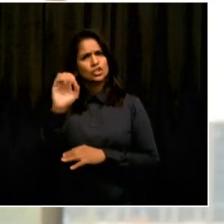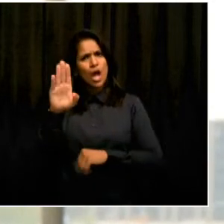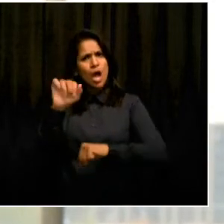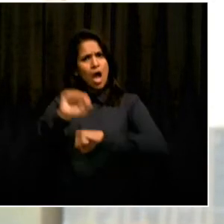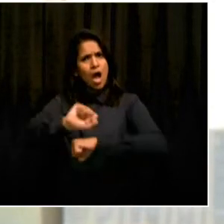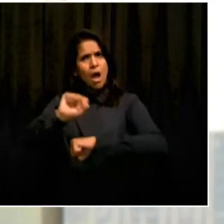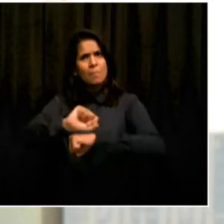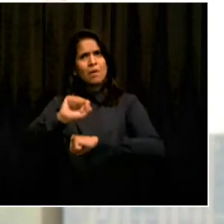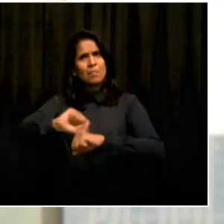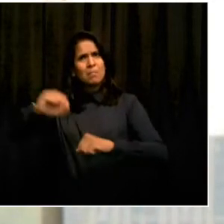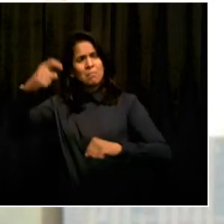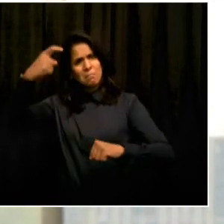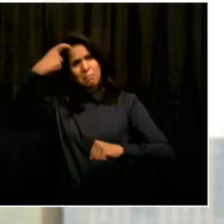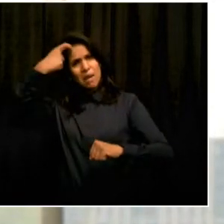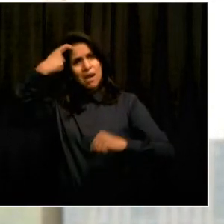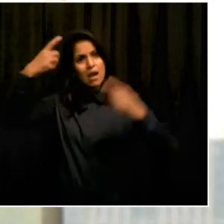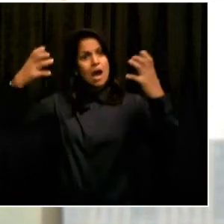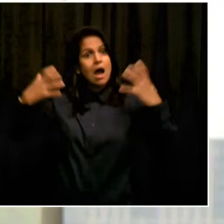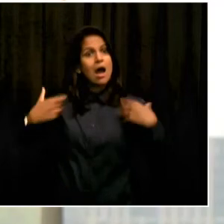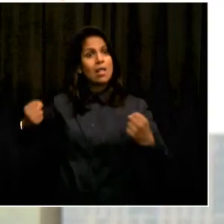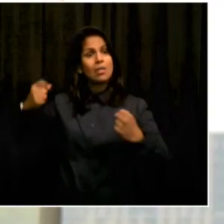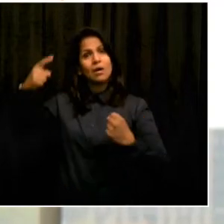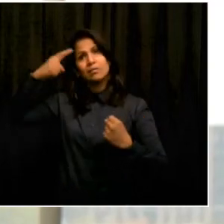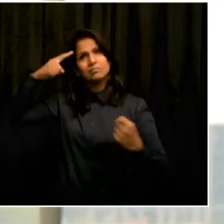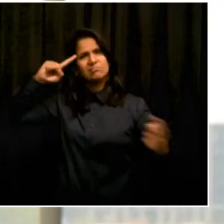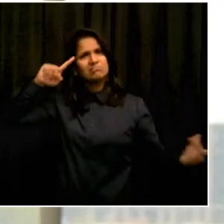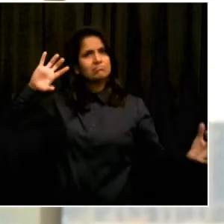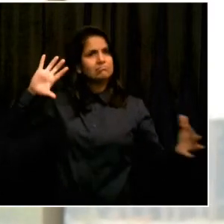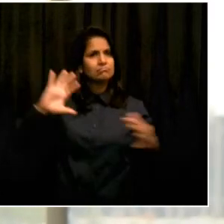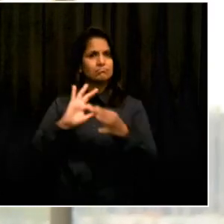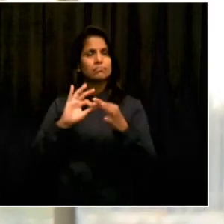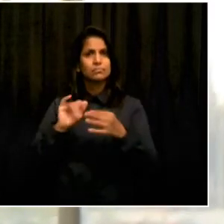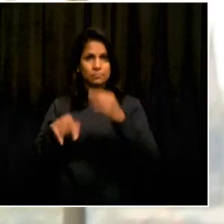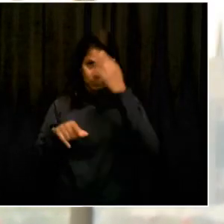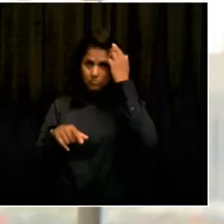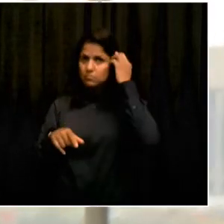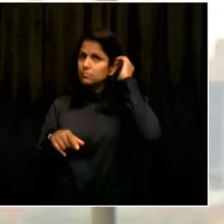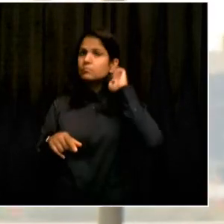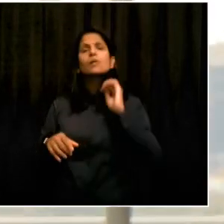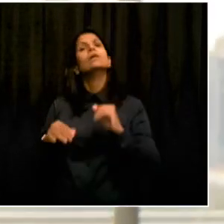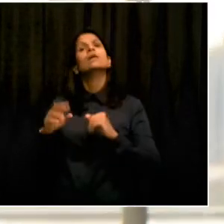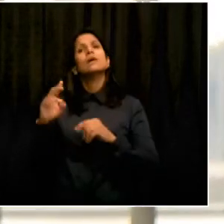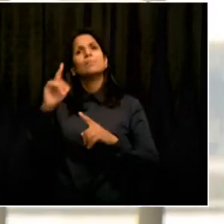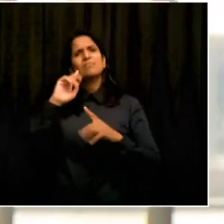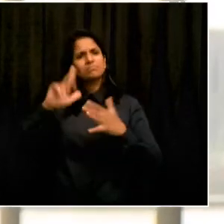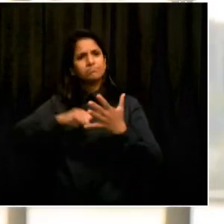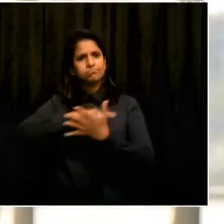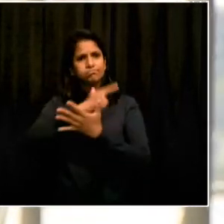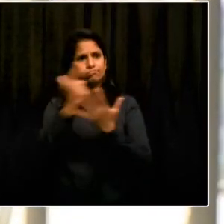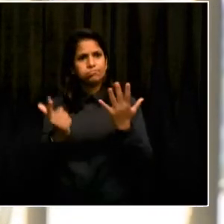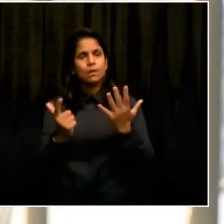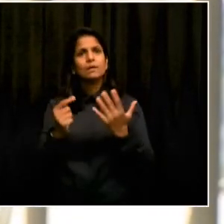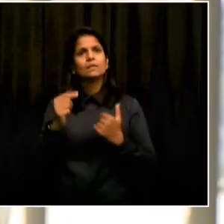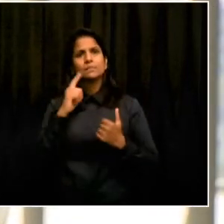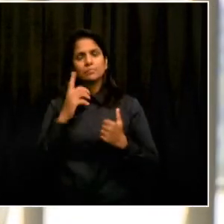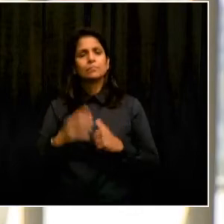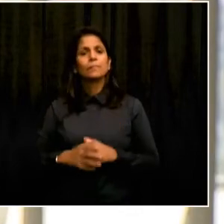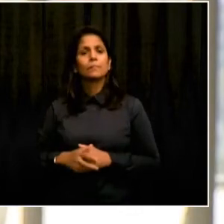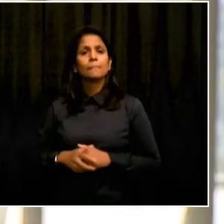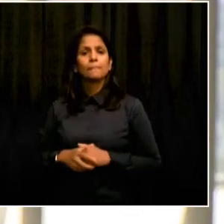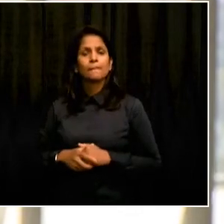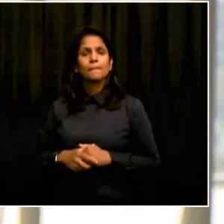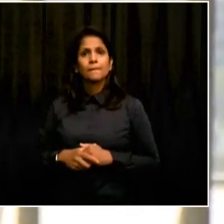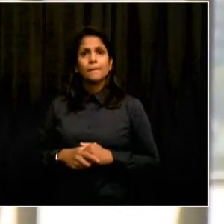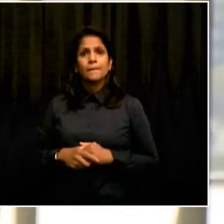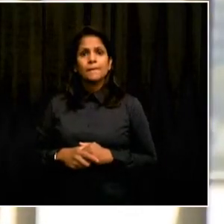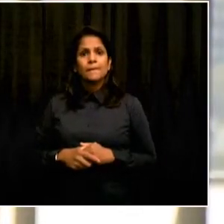Thanks, Katie. So, of course, we're concerned about every single sector, and of course, we're very concerned about the way that this